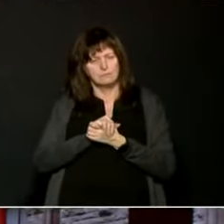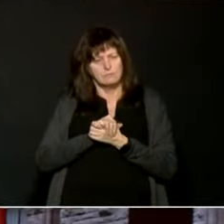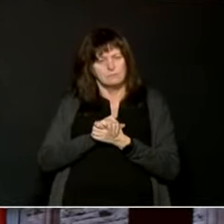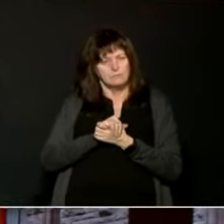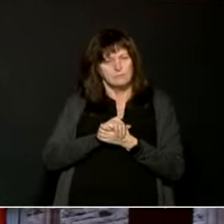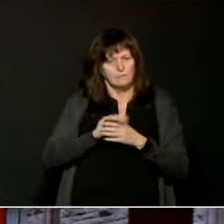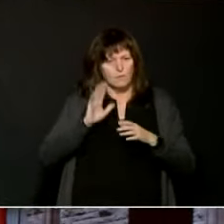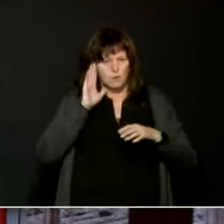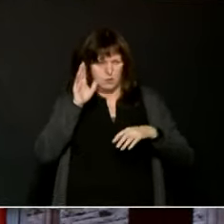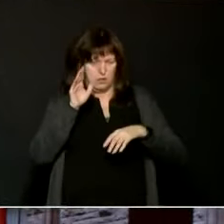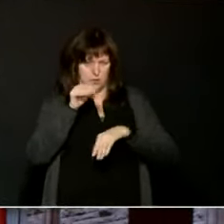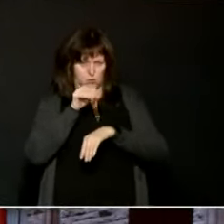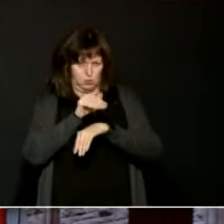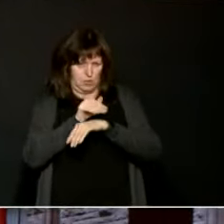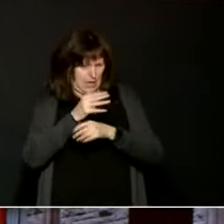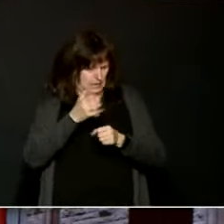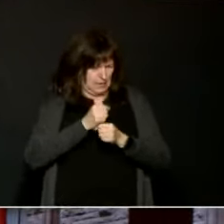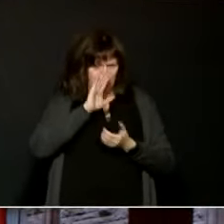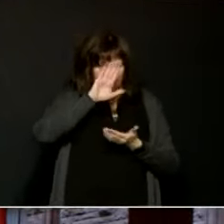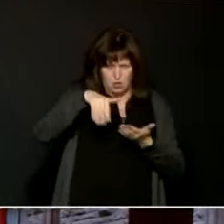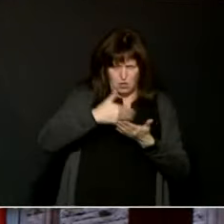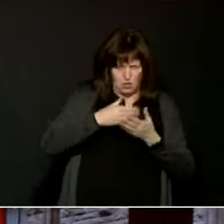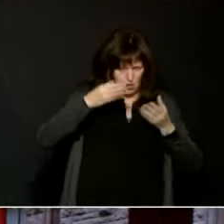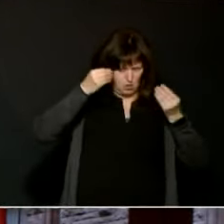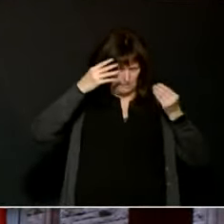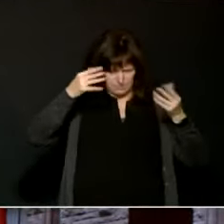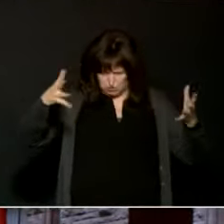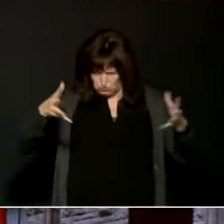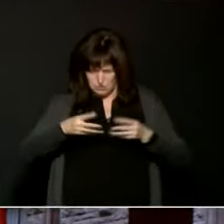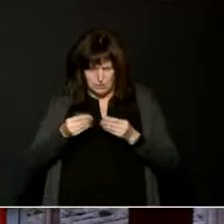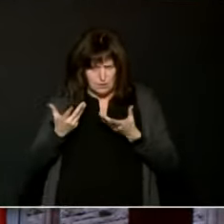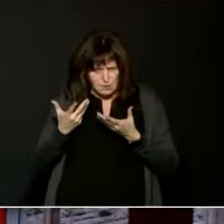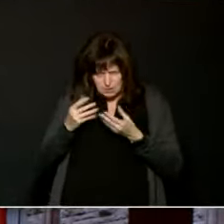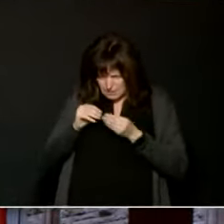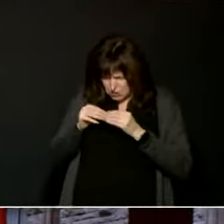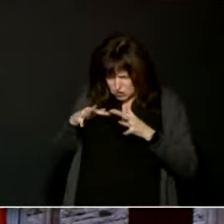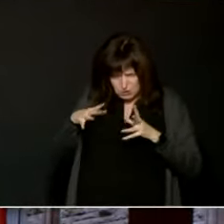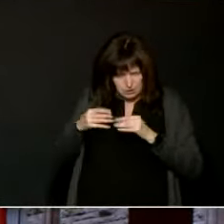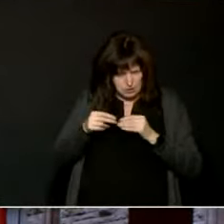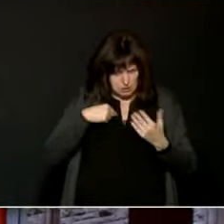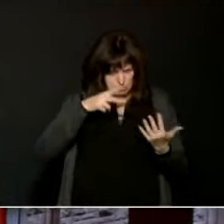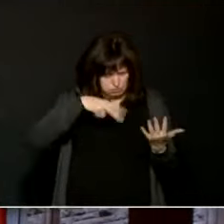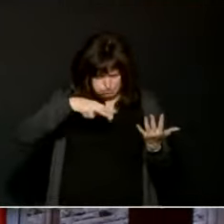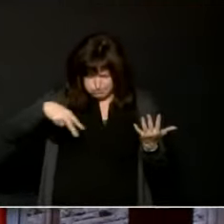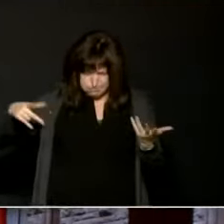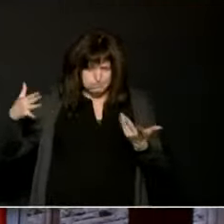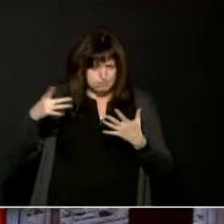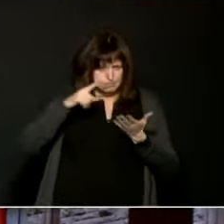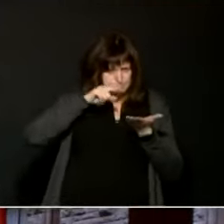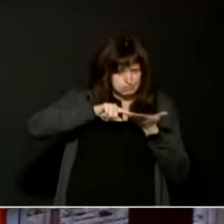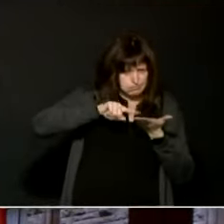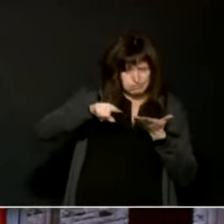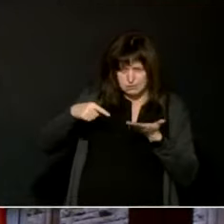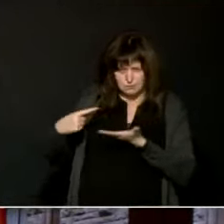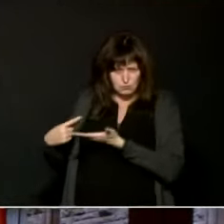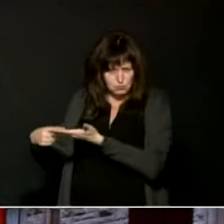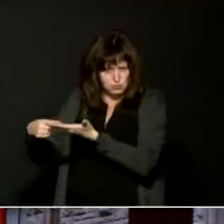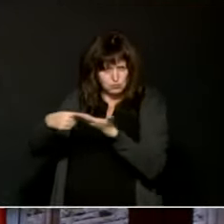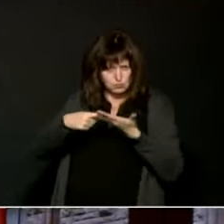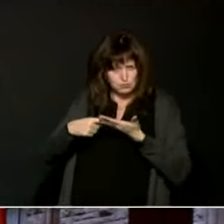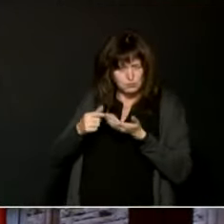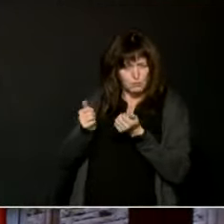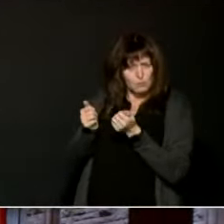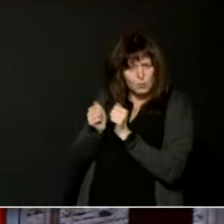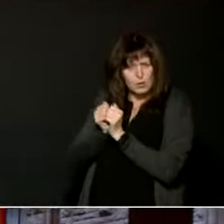tonight. And to assess that, we're talking already with some MOHs. And to be clear, we'll